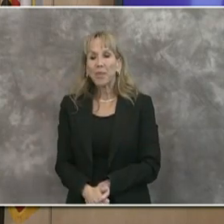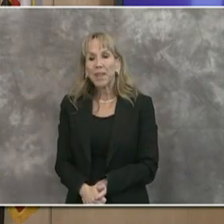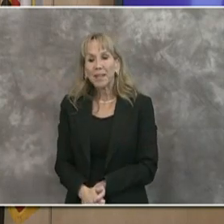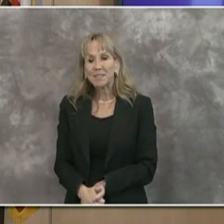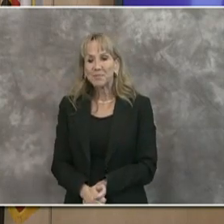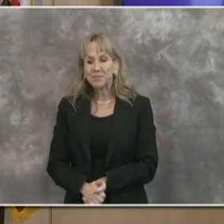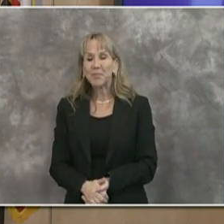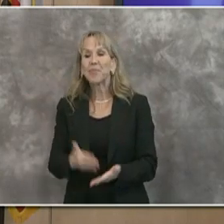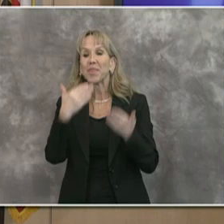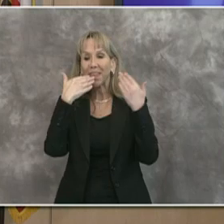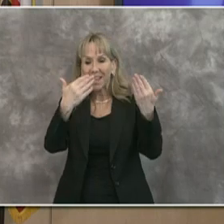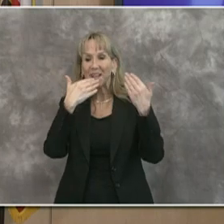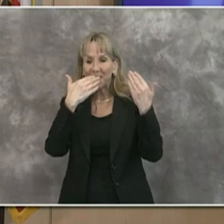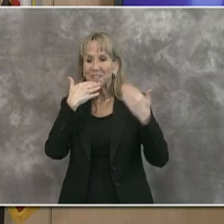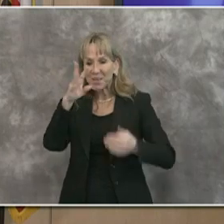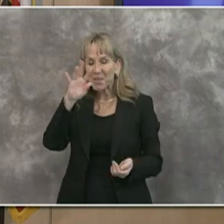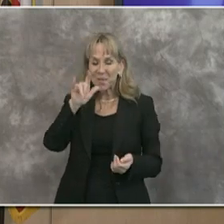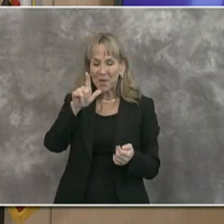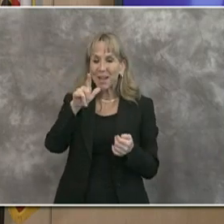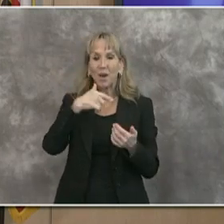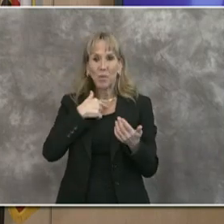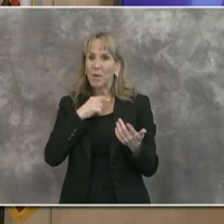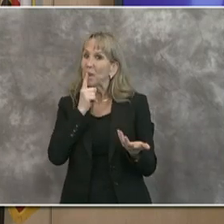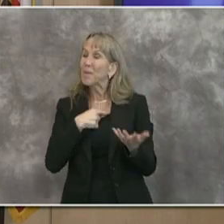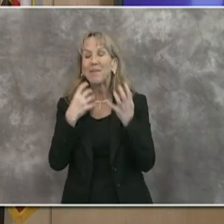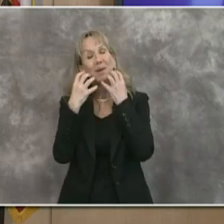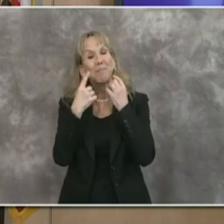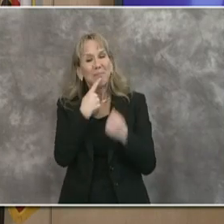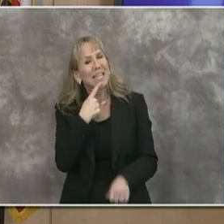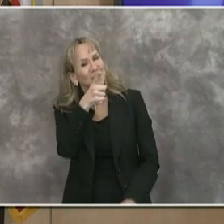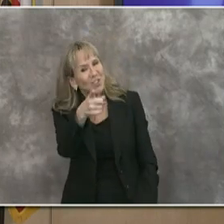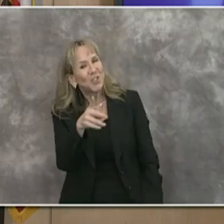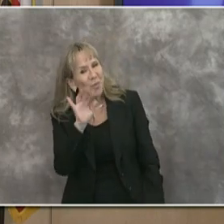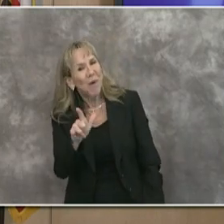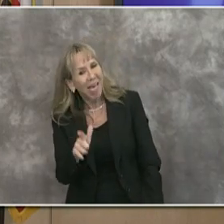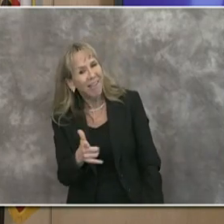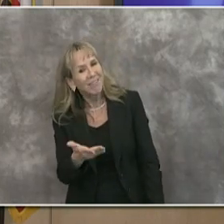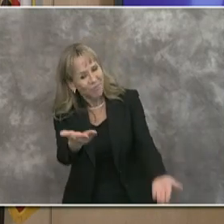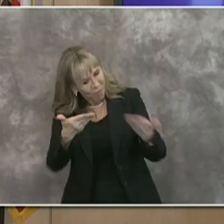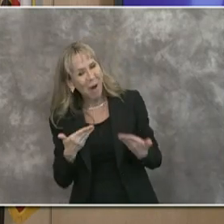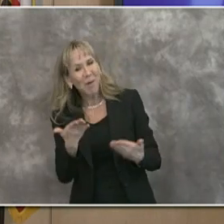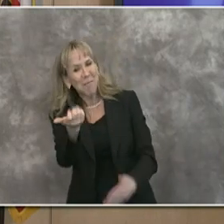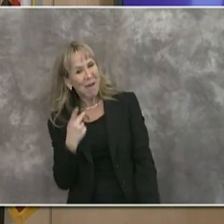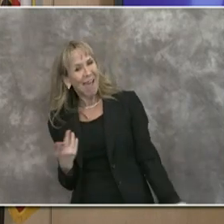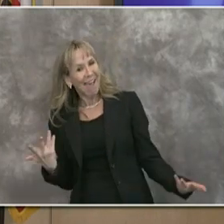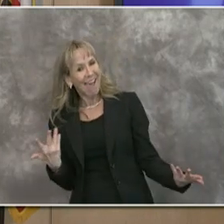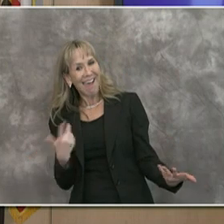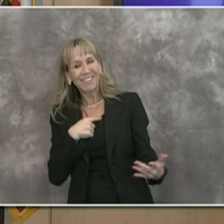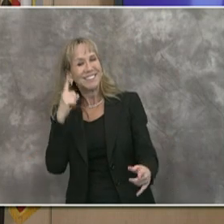Thank you, Will. We have all missed you dearly here the last few days. Welcome back.